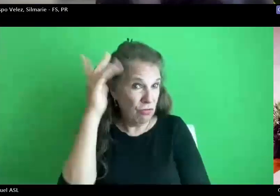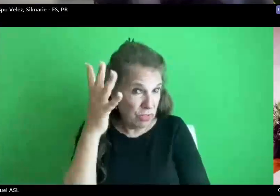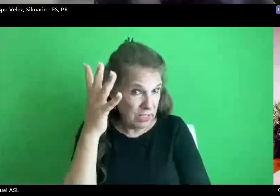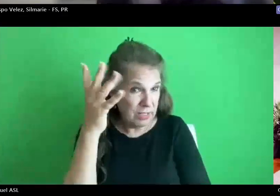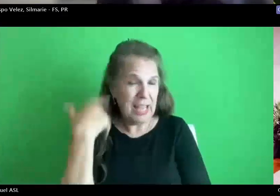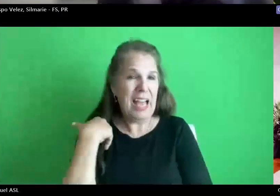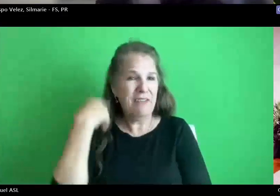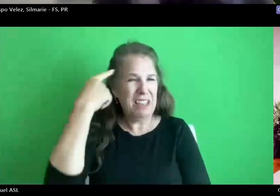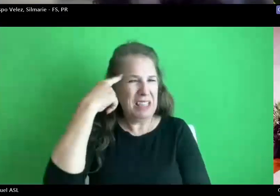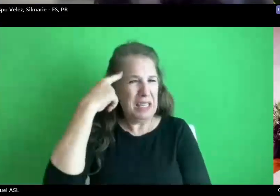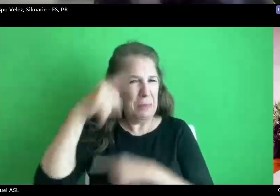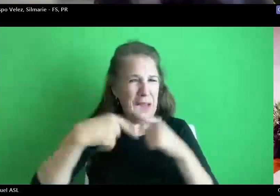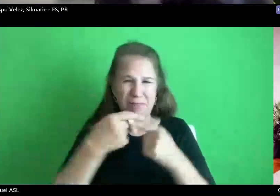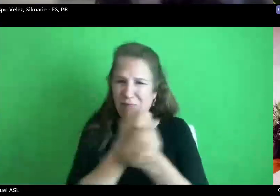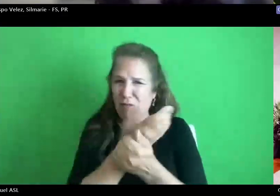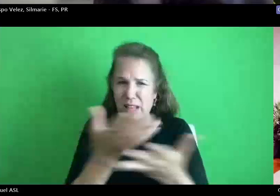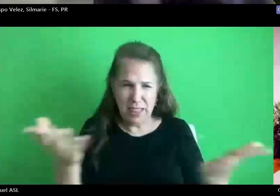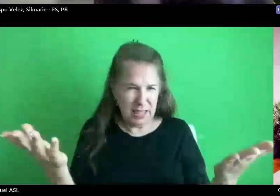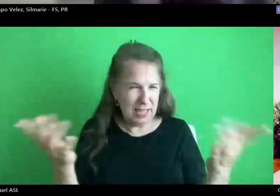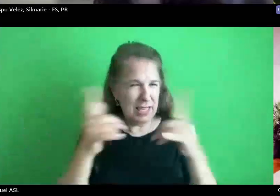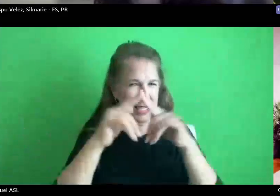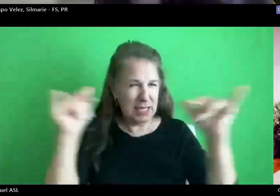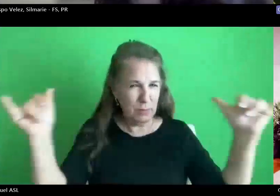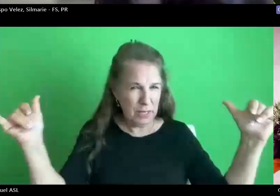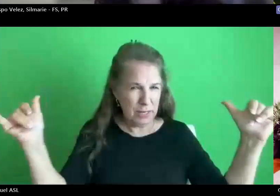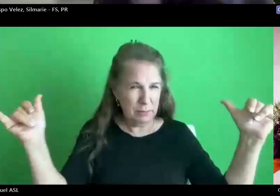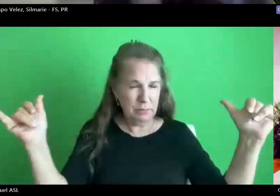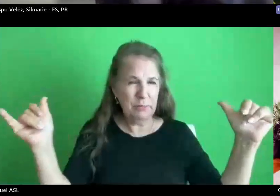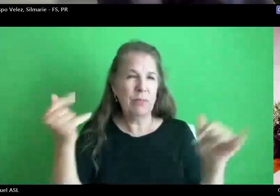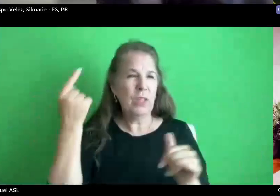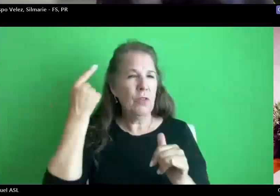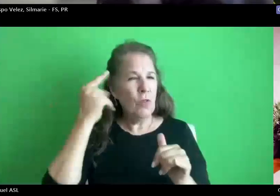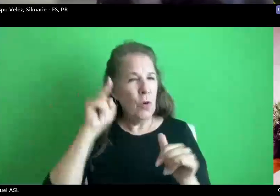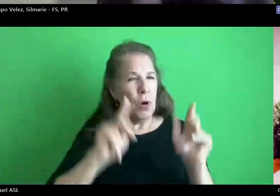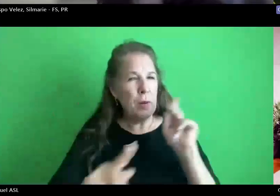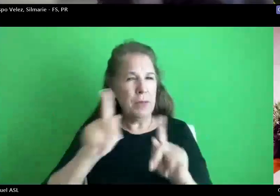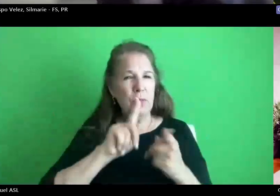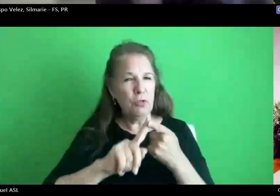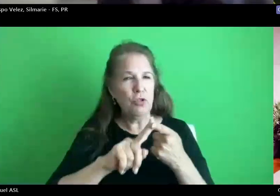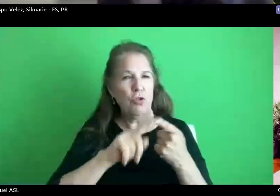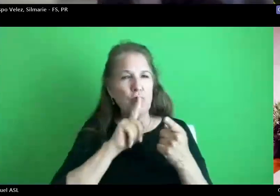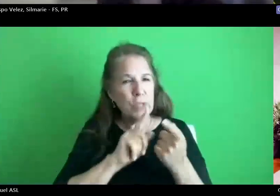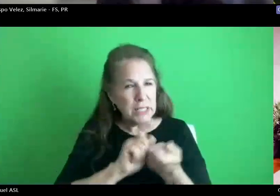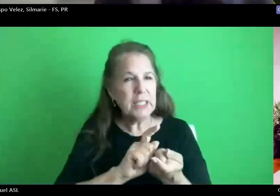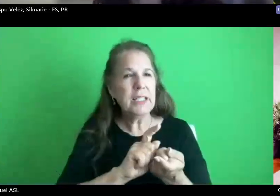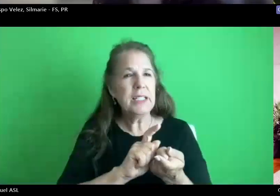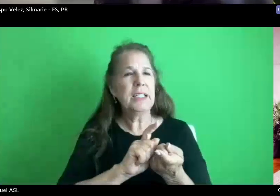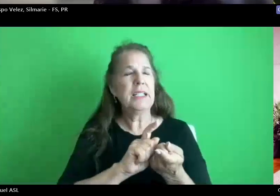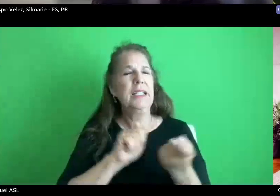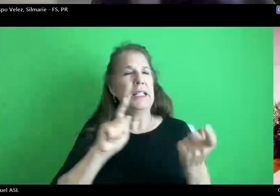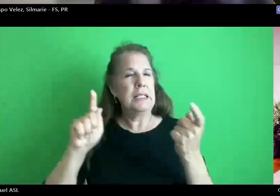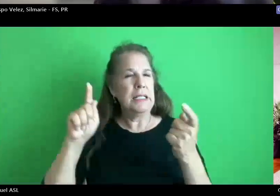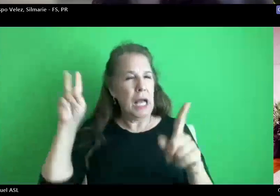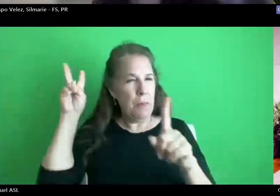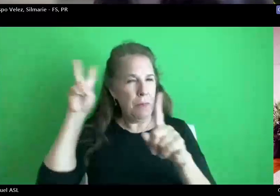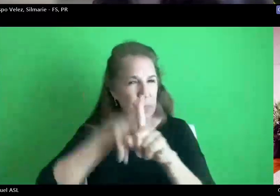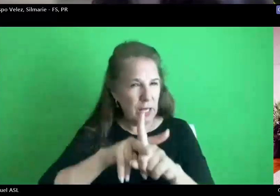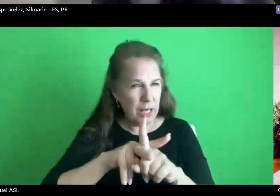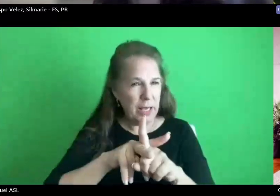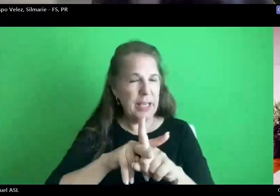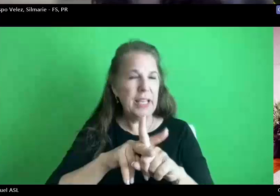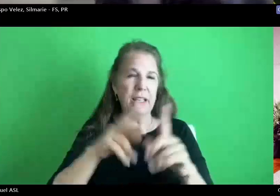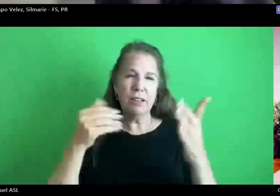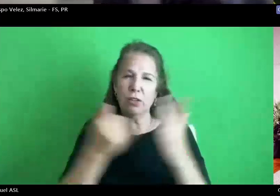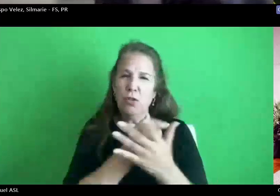scenarios that need to be addressed at the same time in order for people to practically be able to apply some of these